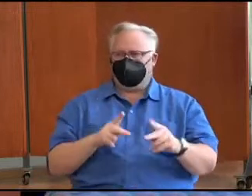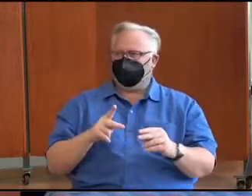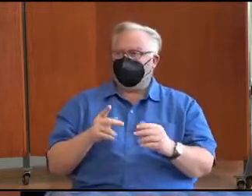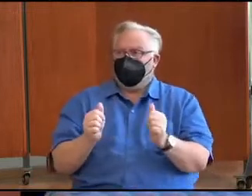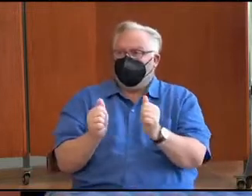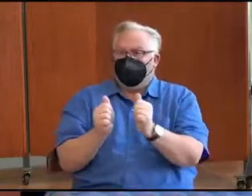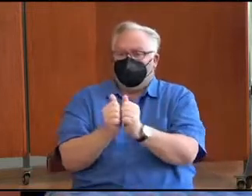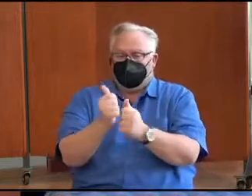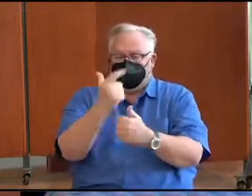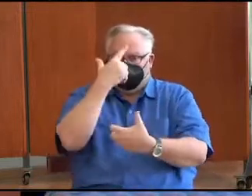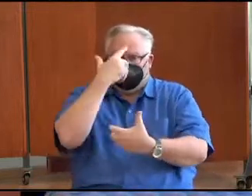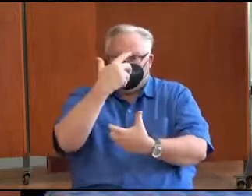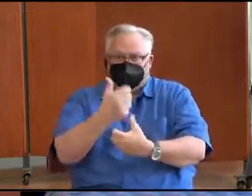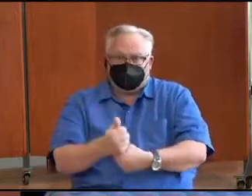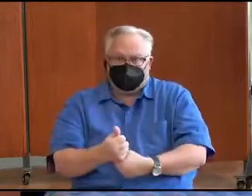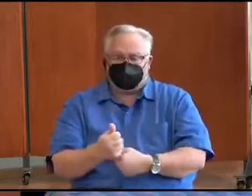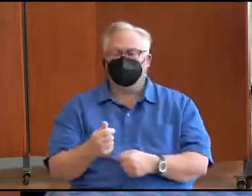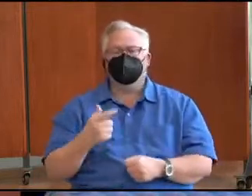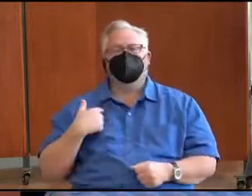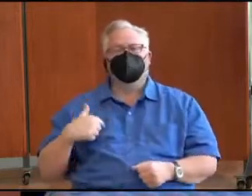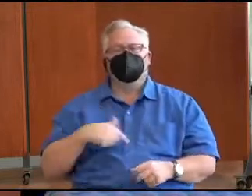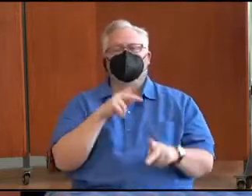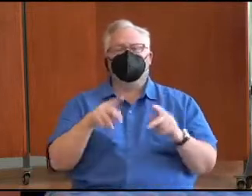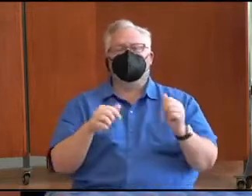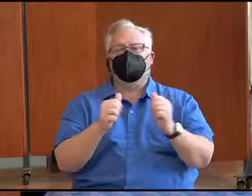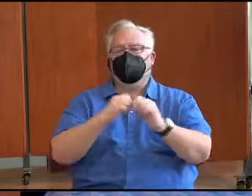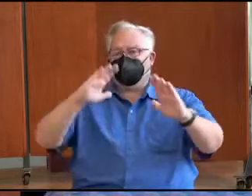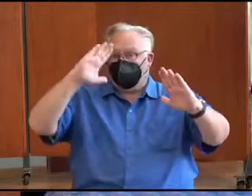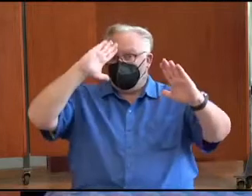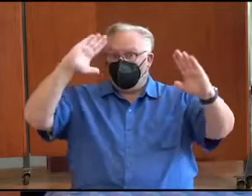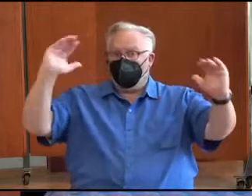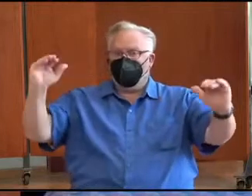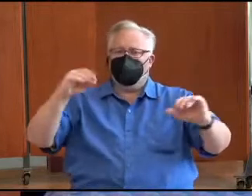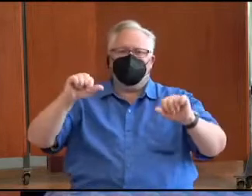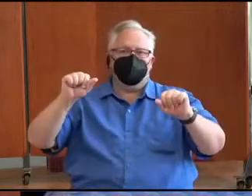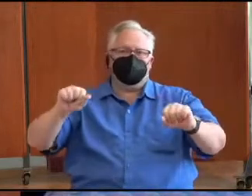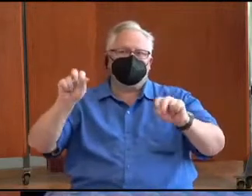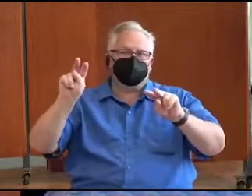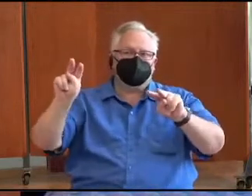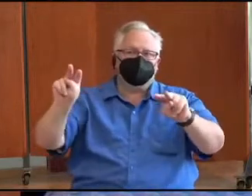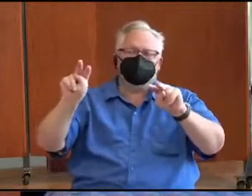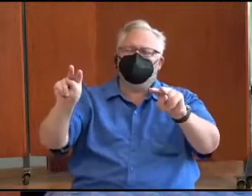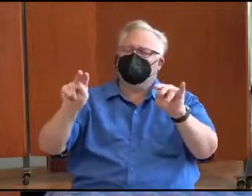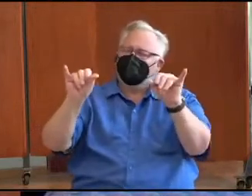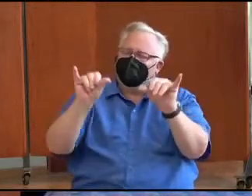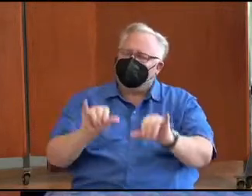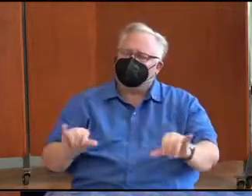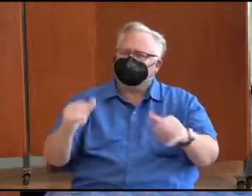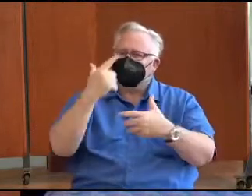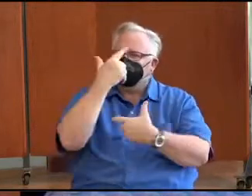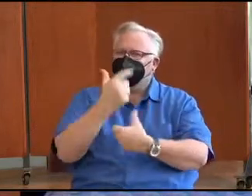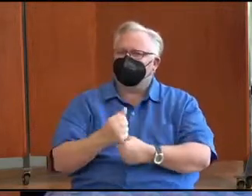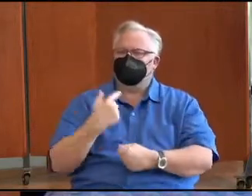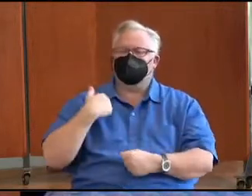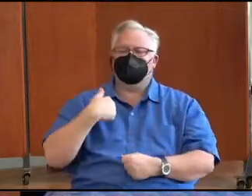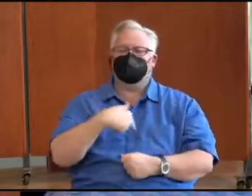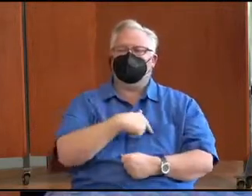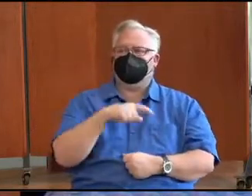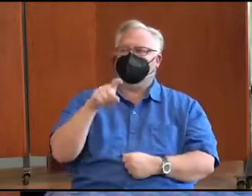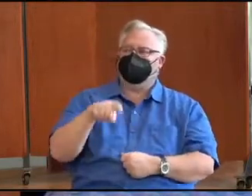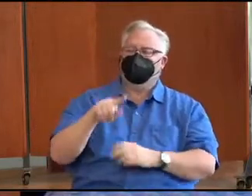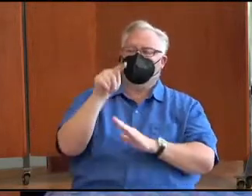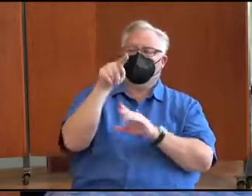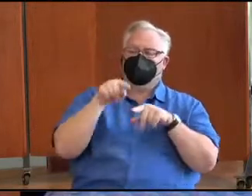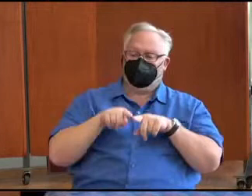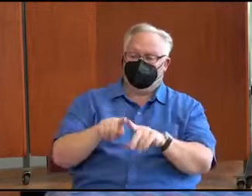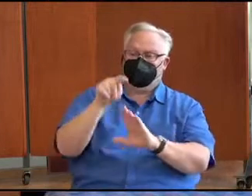faith. We are a people of hope and possibility. And it is that faith that we need in this time to move